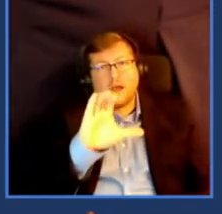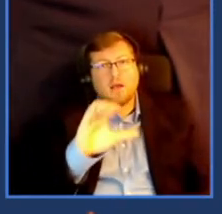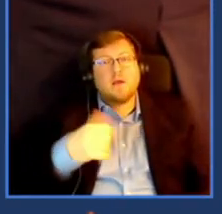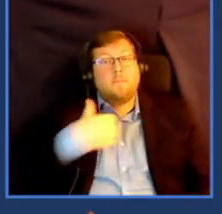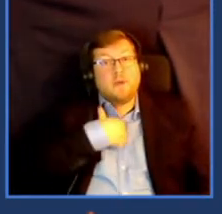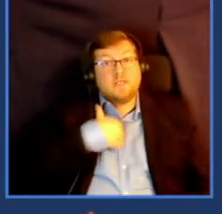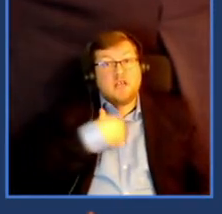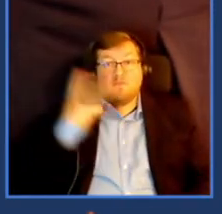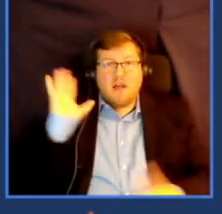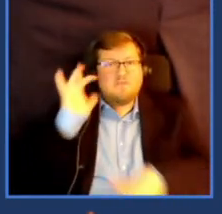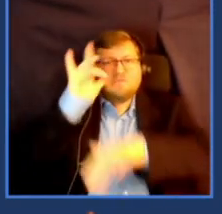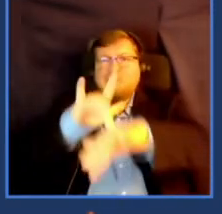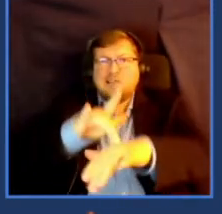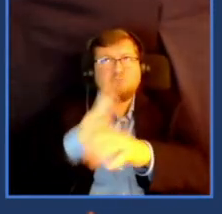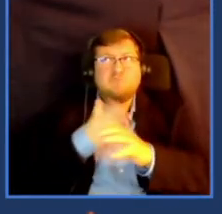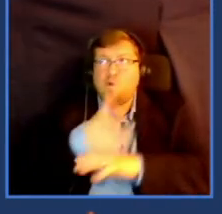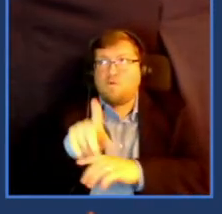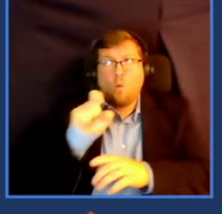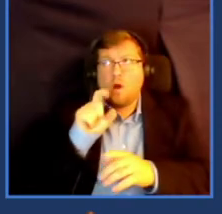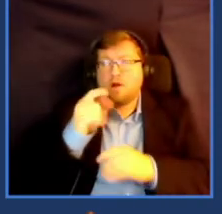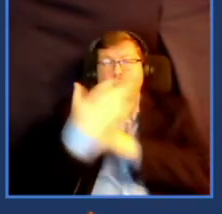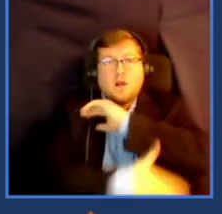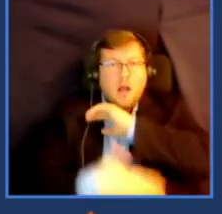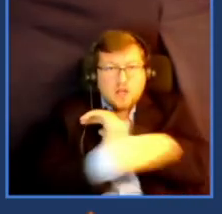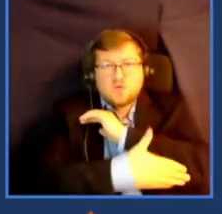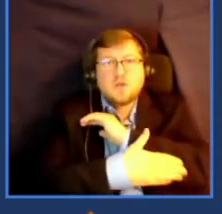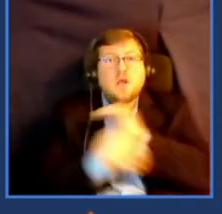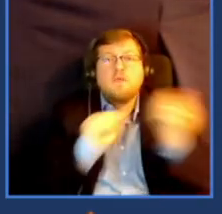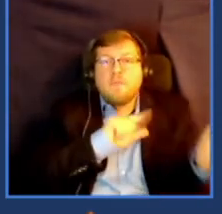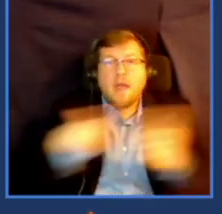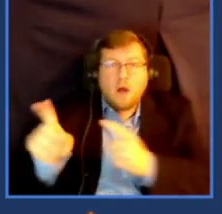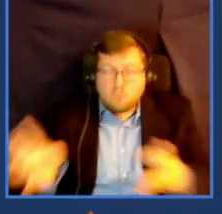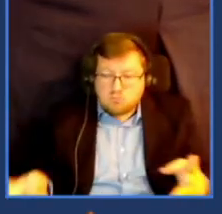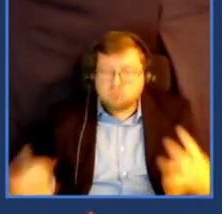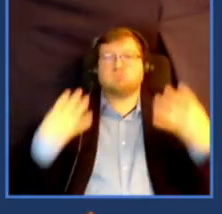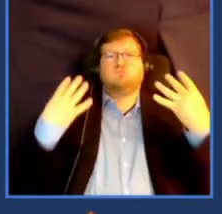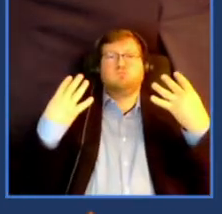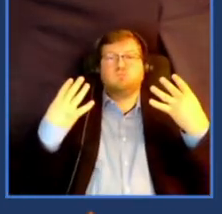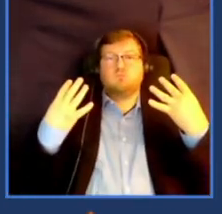countries. They all look to America.